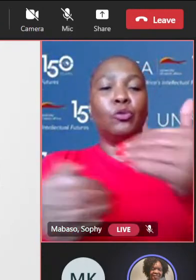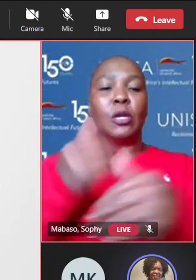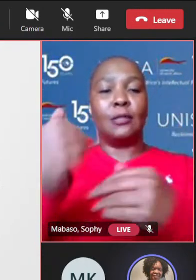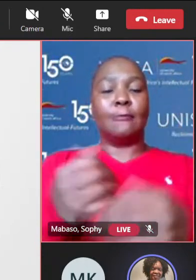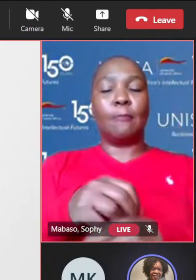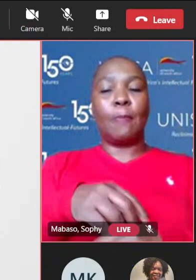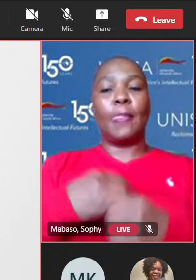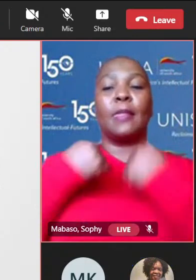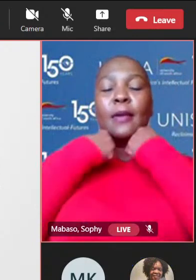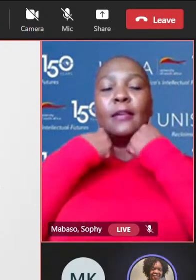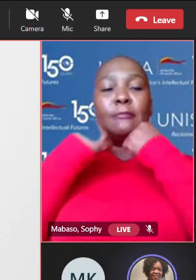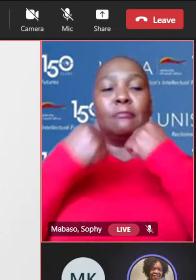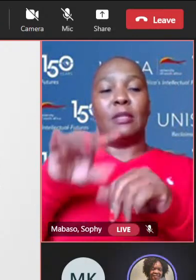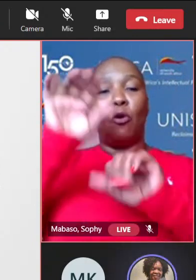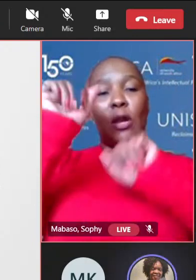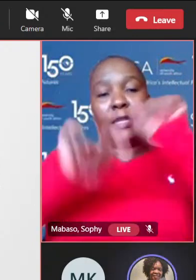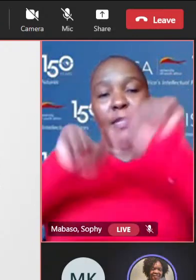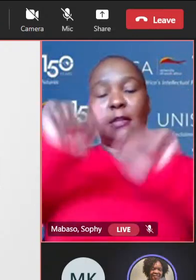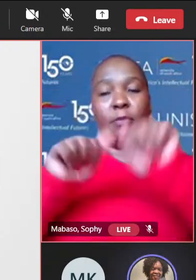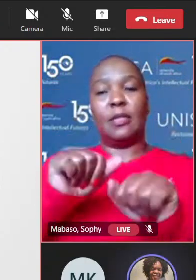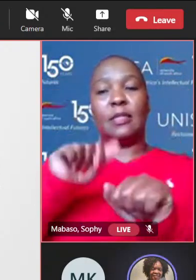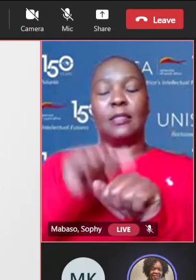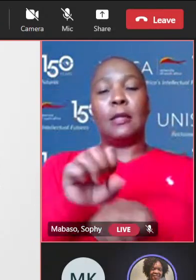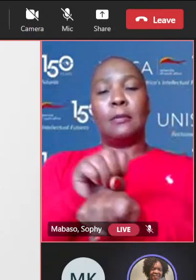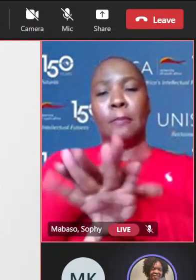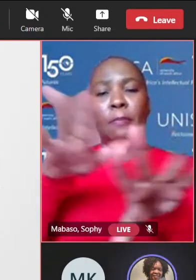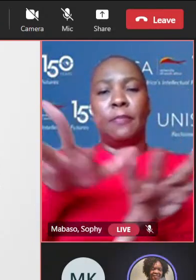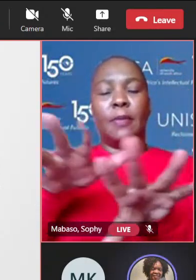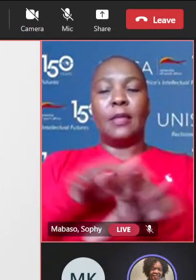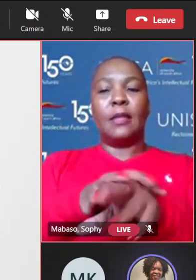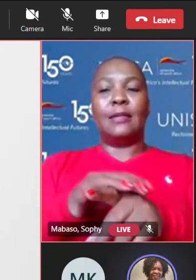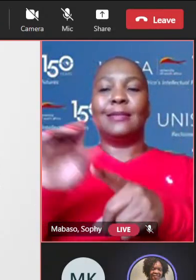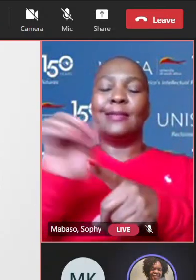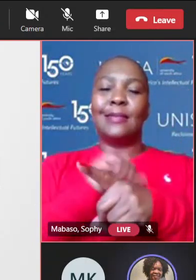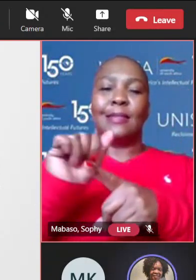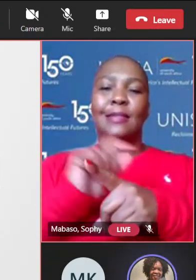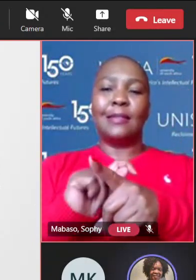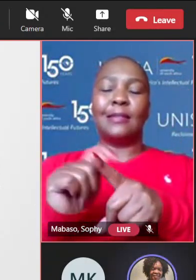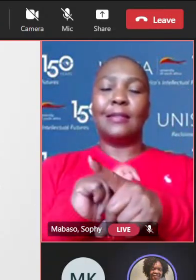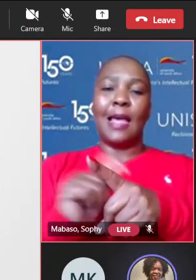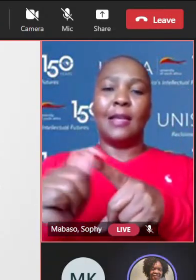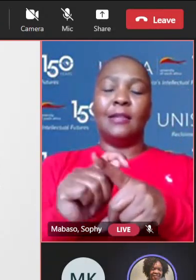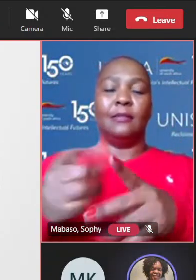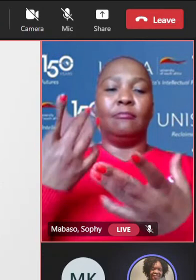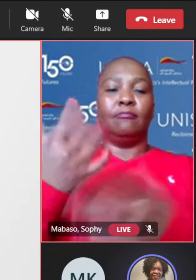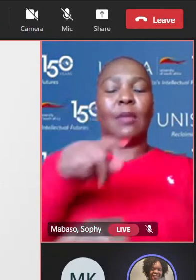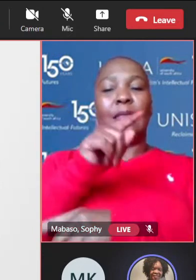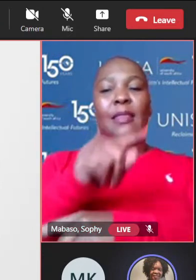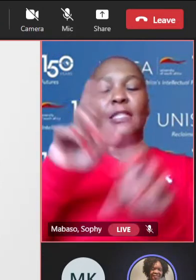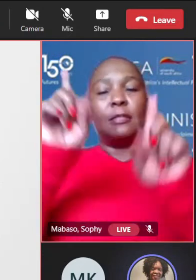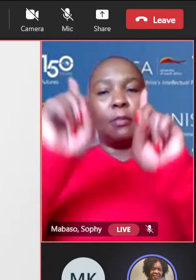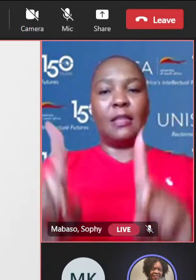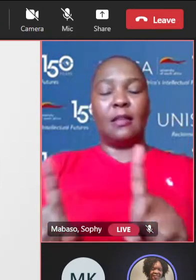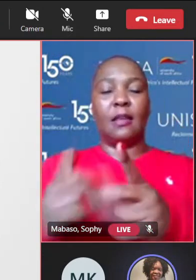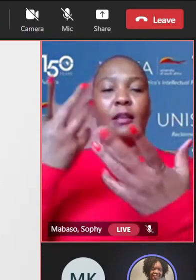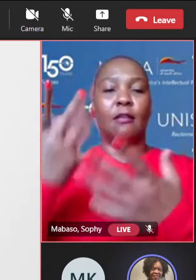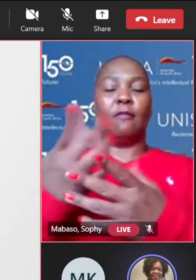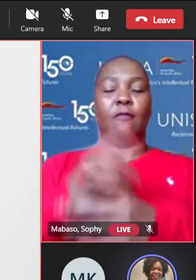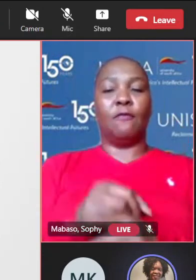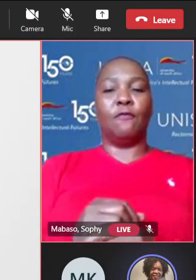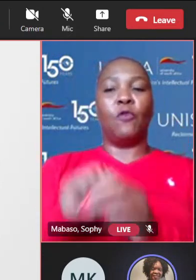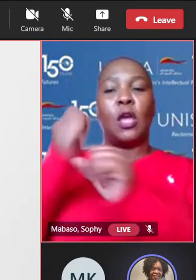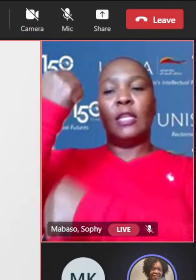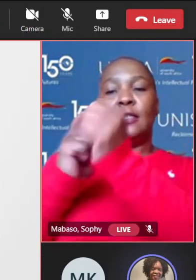is implemented through tests, what we call major tests, and this is specifically for engineering